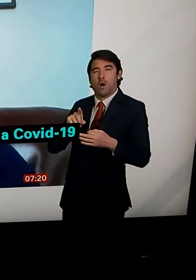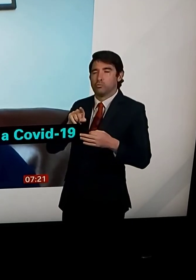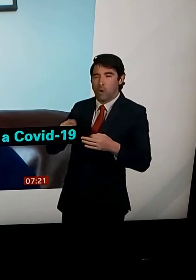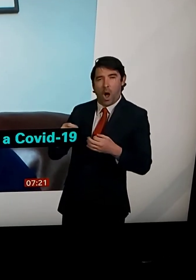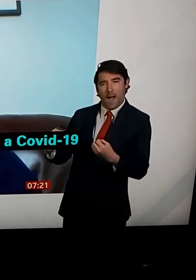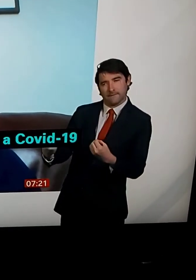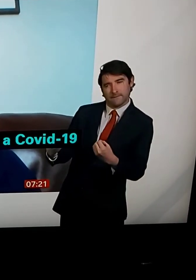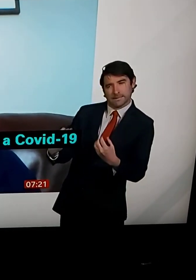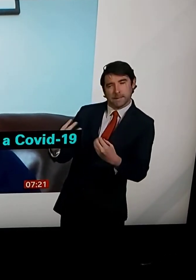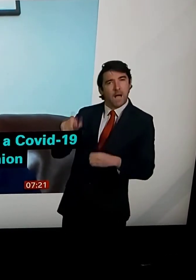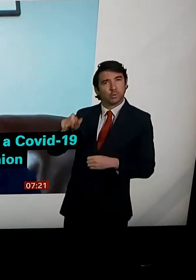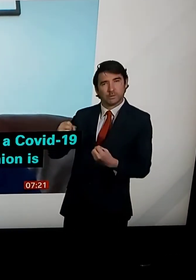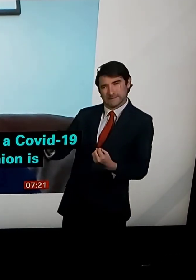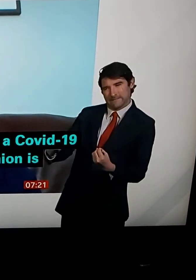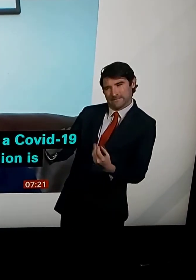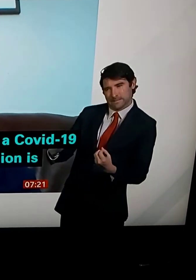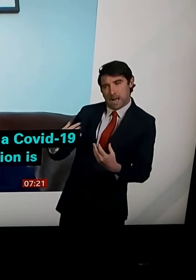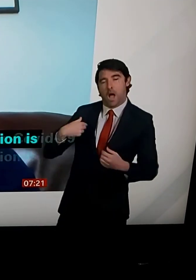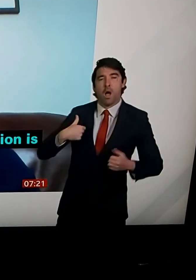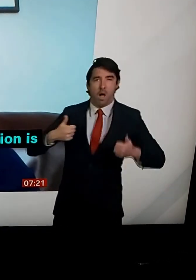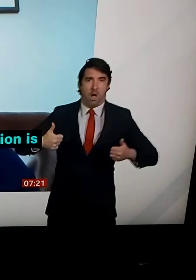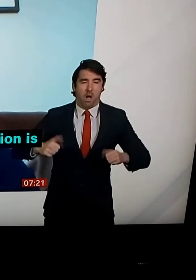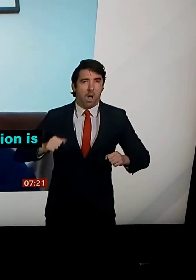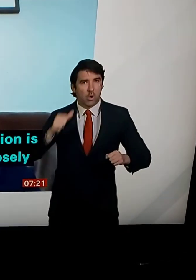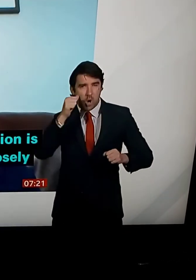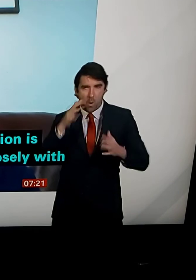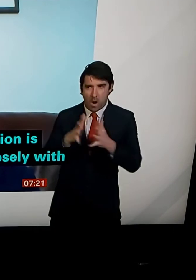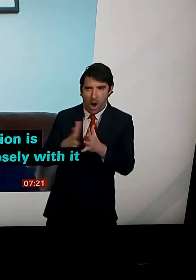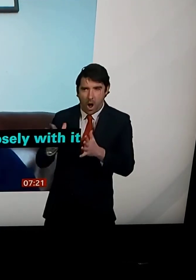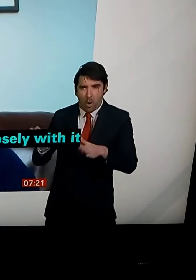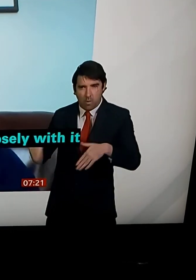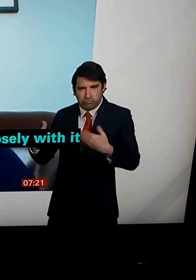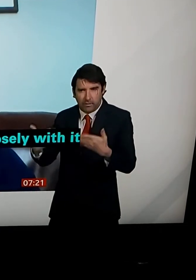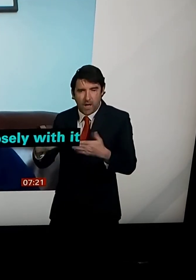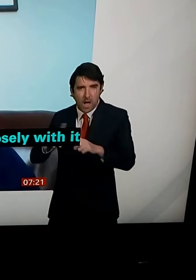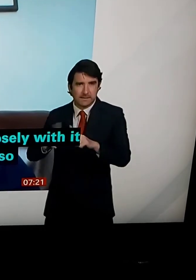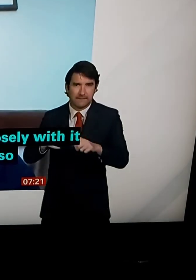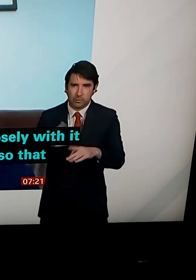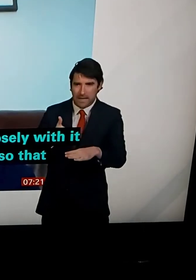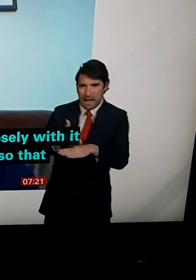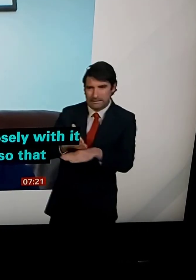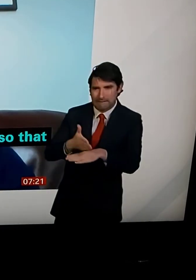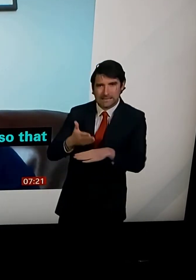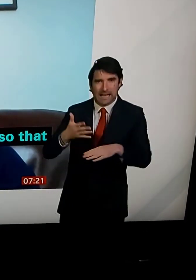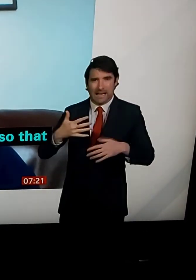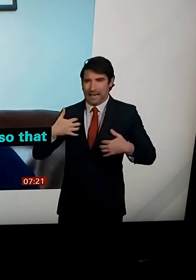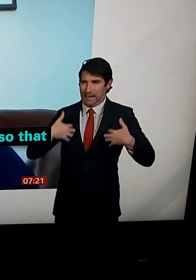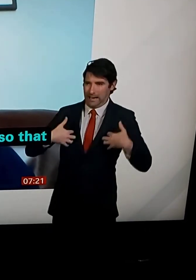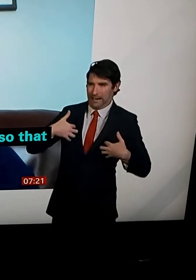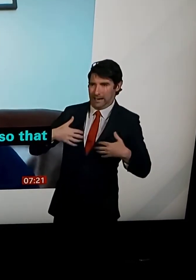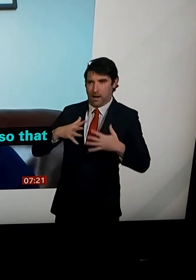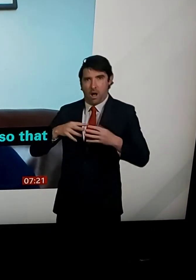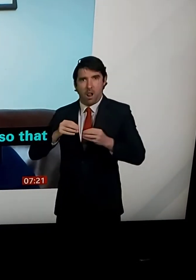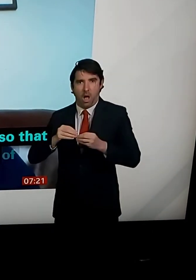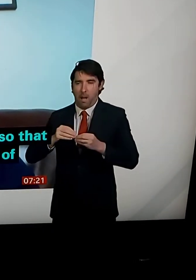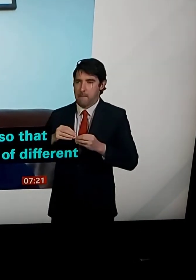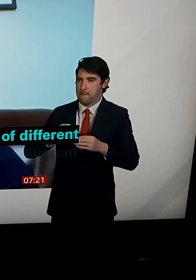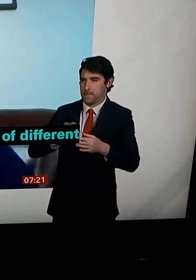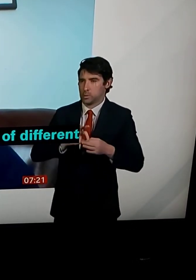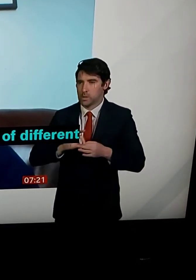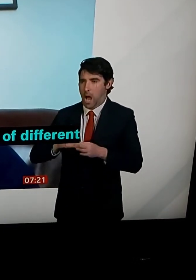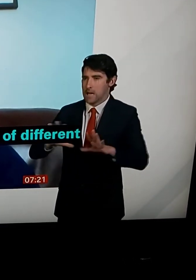Students' Union to ensure that this happens so that students have got a variety of different activities clubs and societies to engage with both before